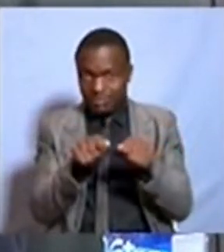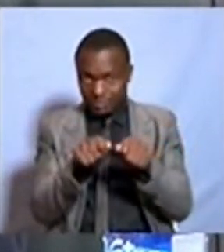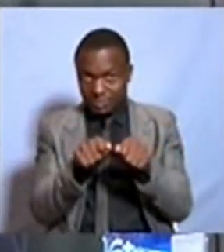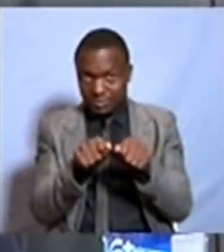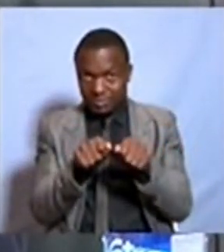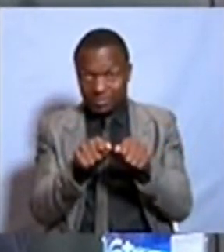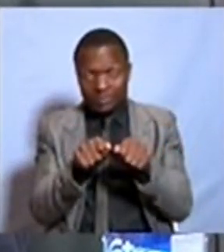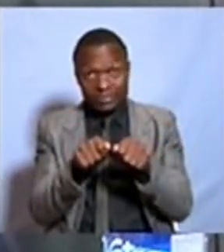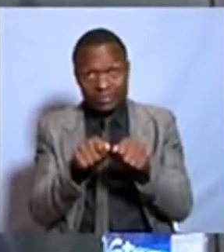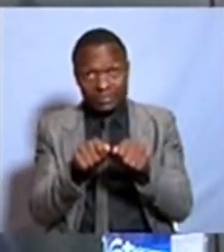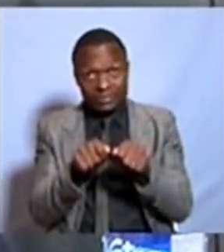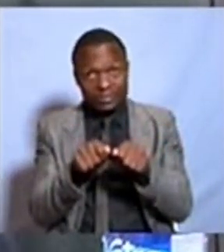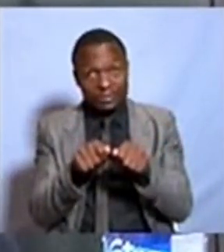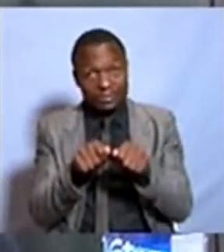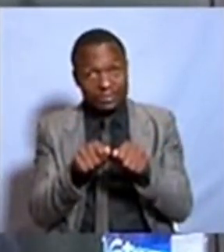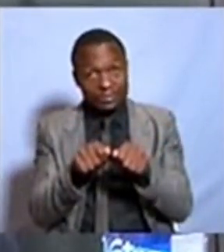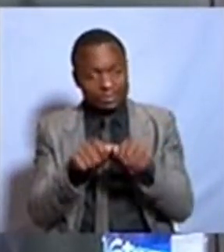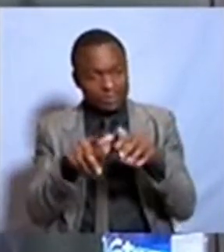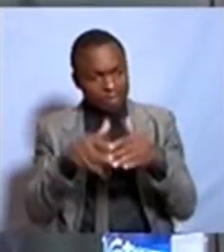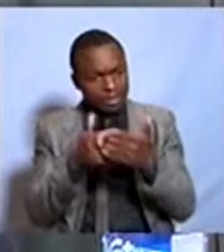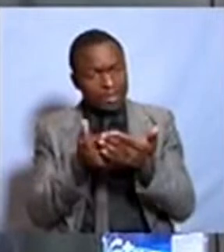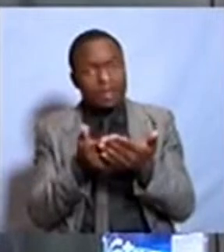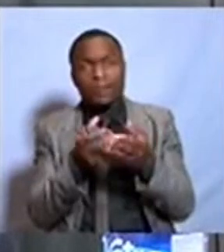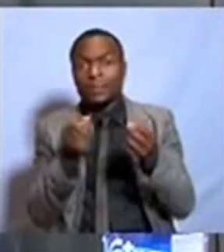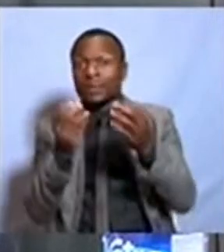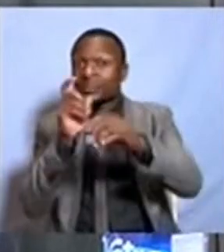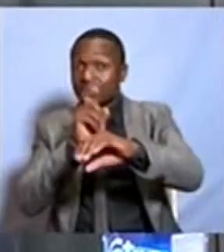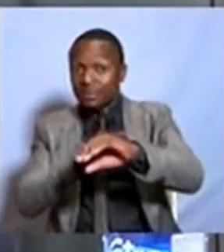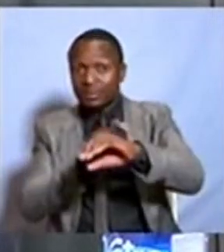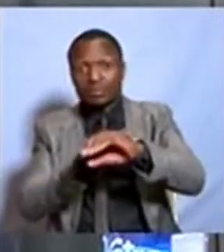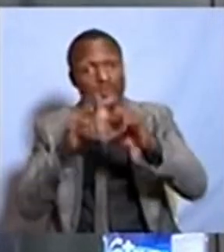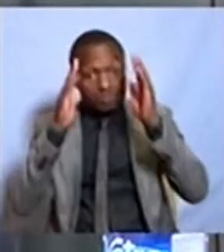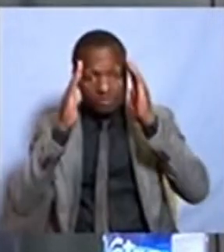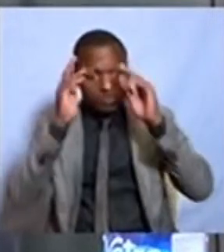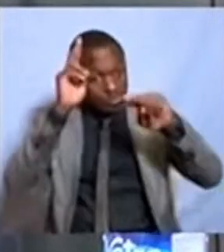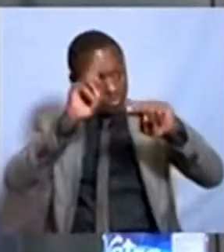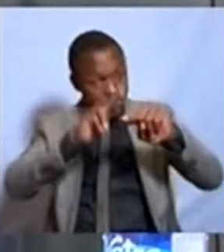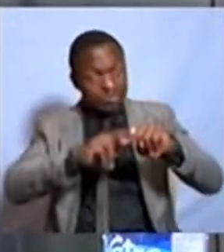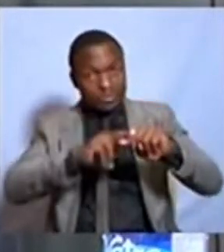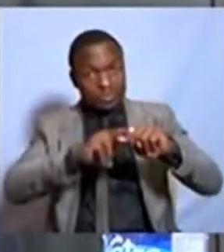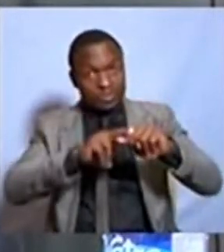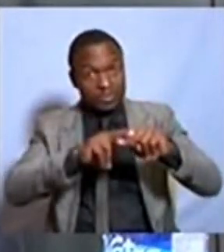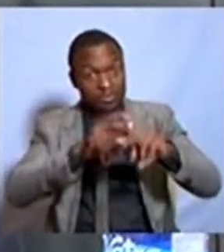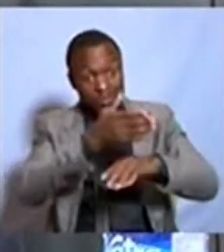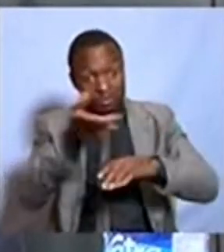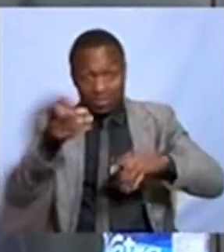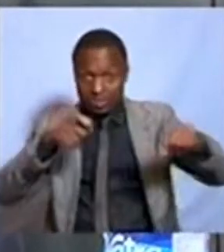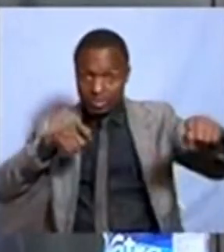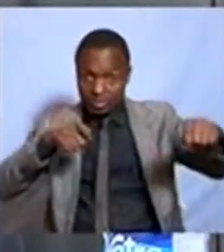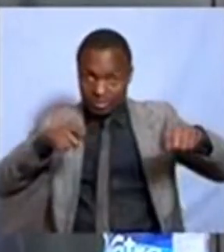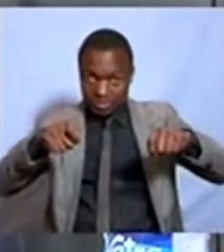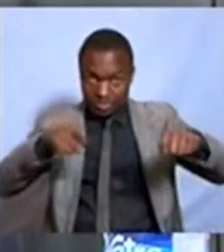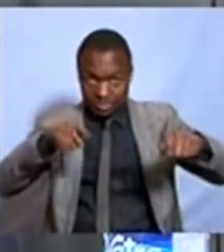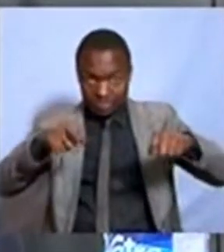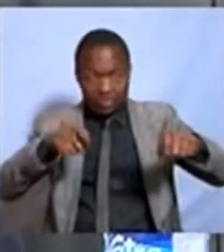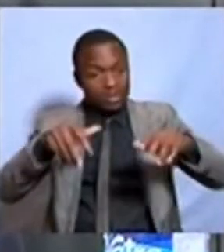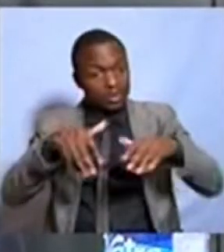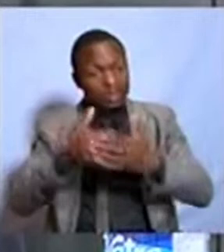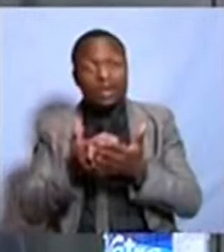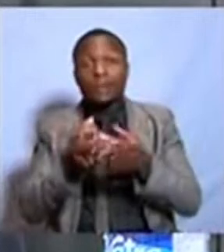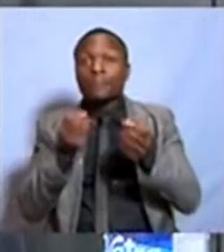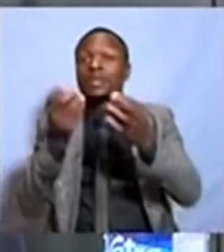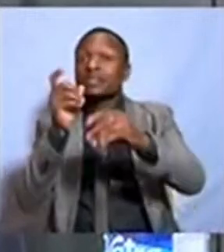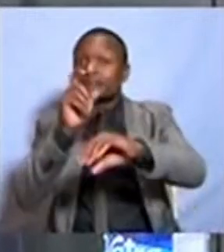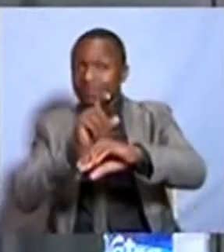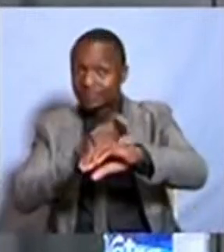sit to look at, because you're in governance, you are a third tier, if I'm not mistaken. How often do you